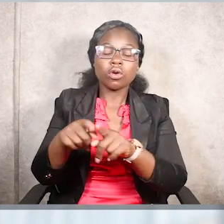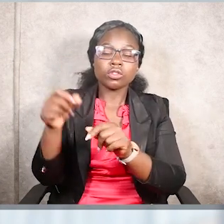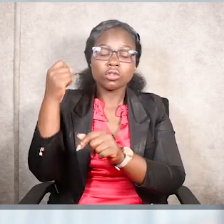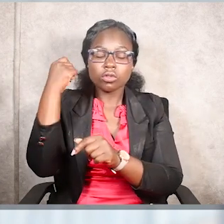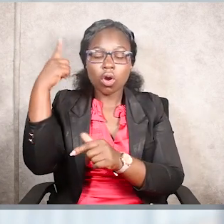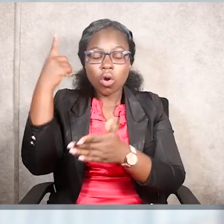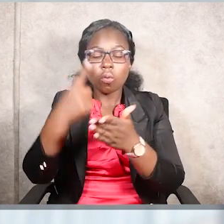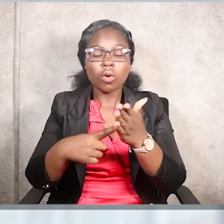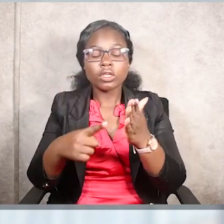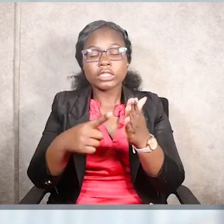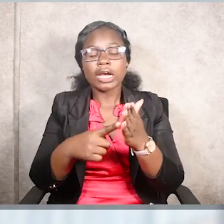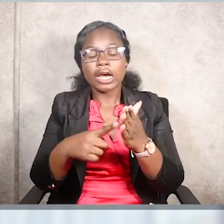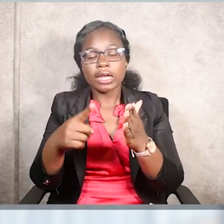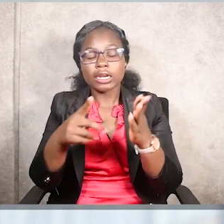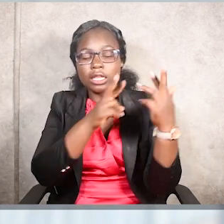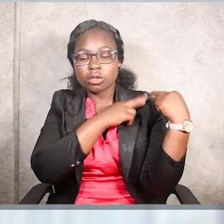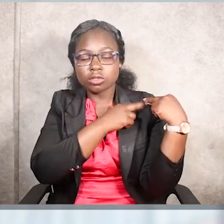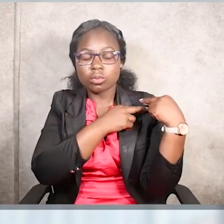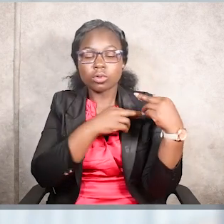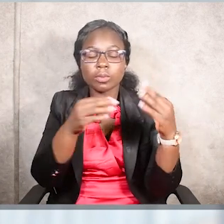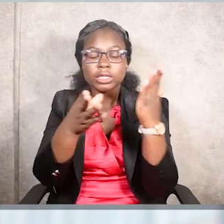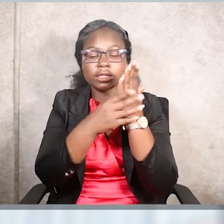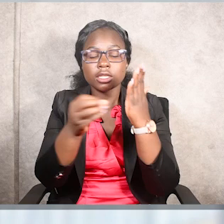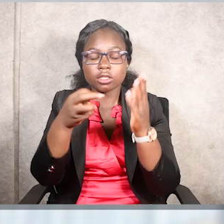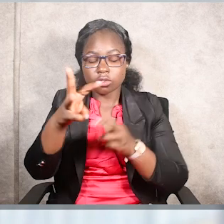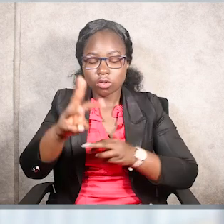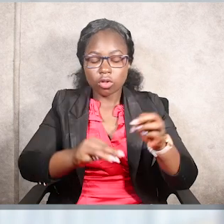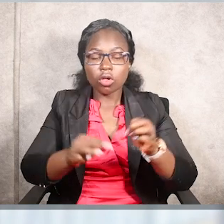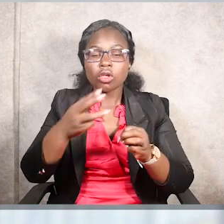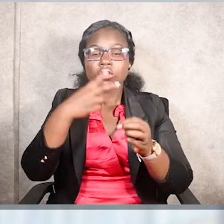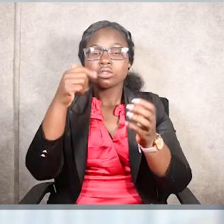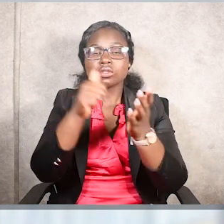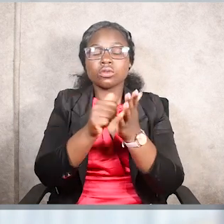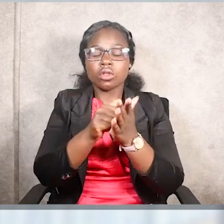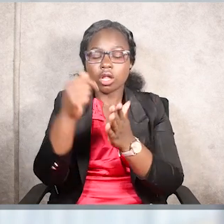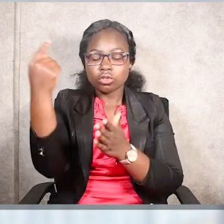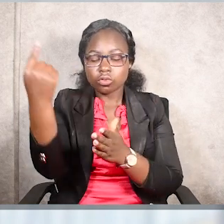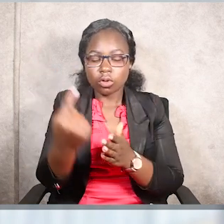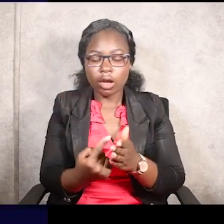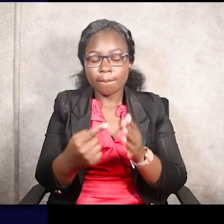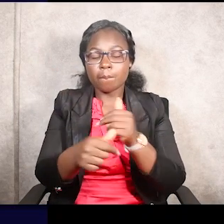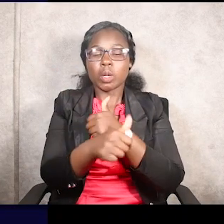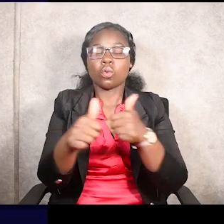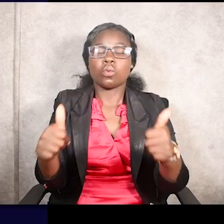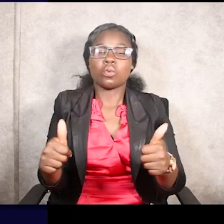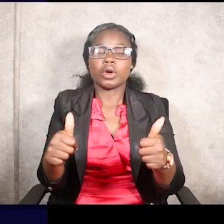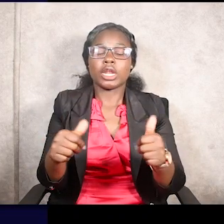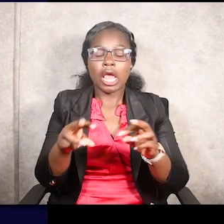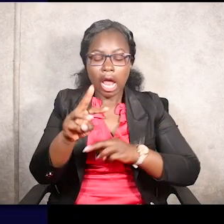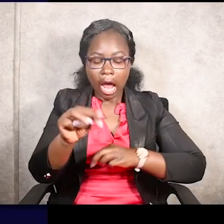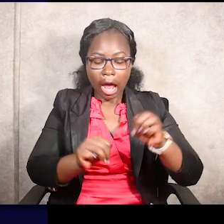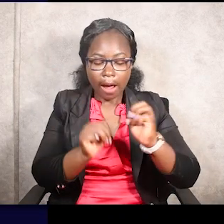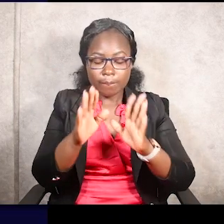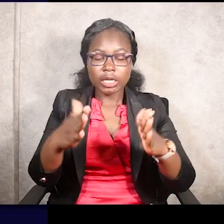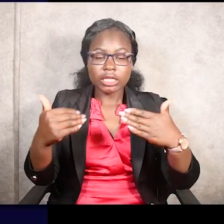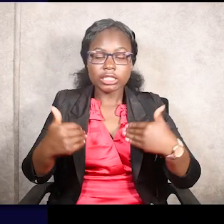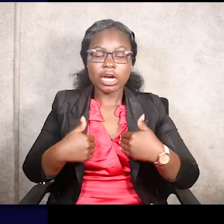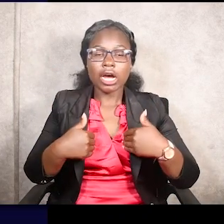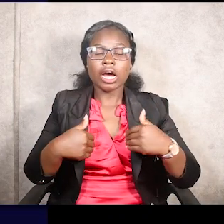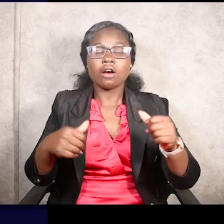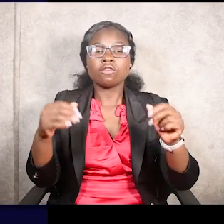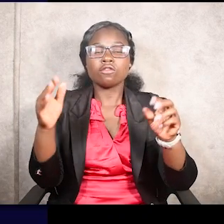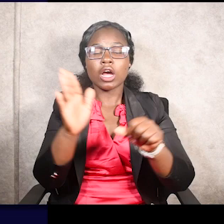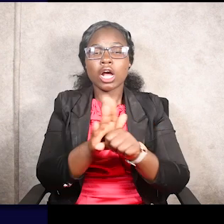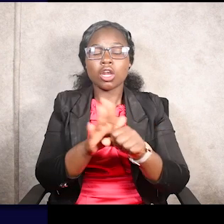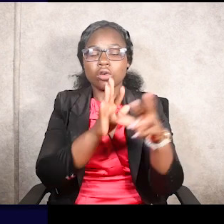role skills of management are in order for you to align appropriately. A manager performs certain functions and